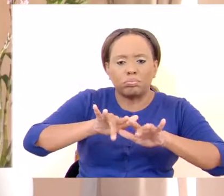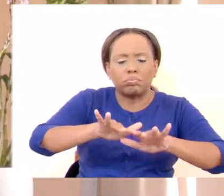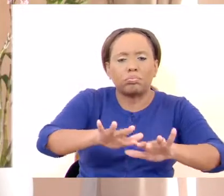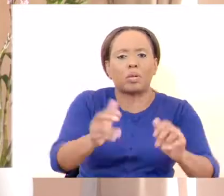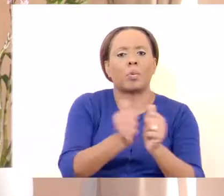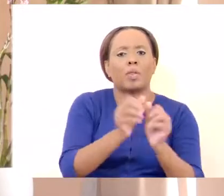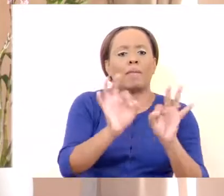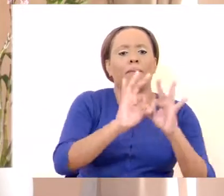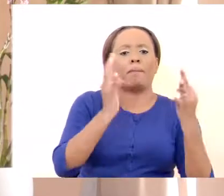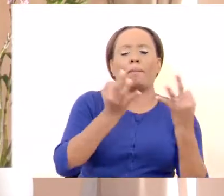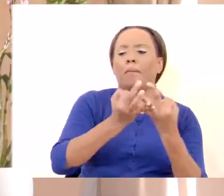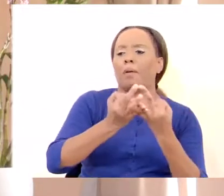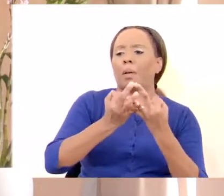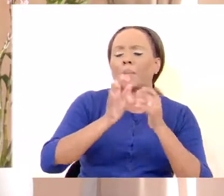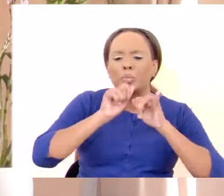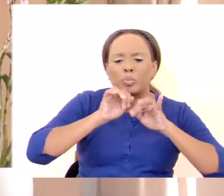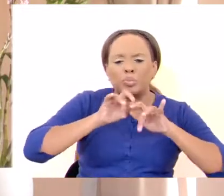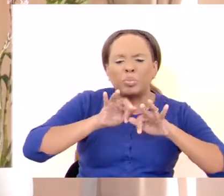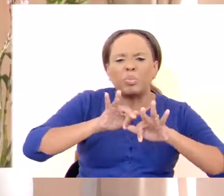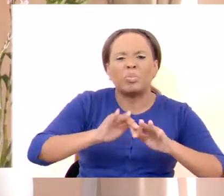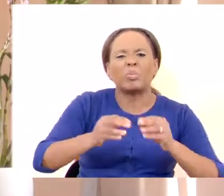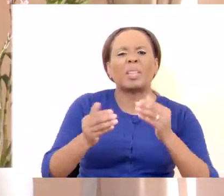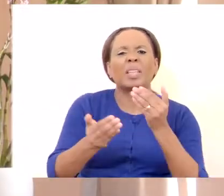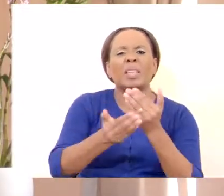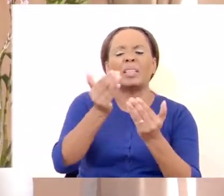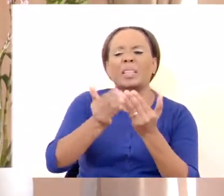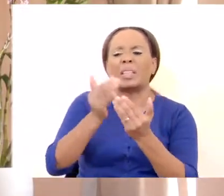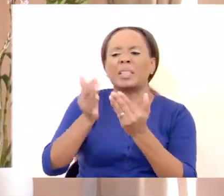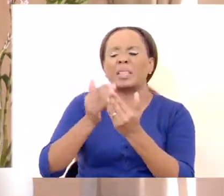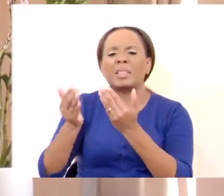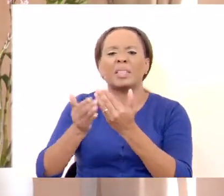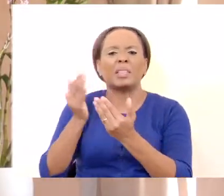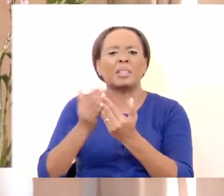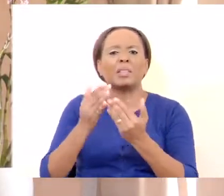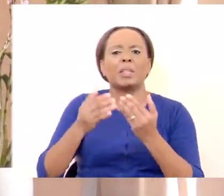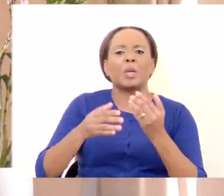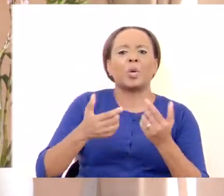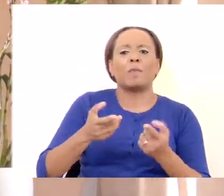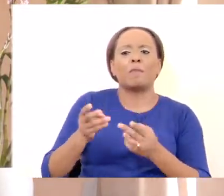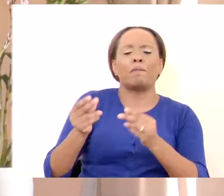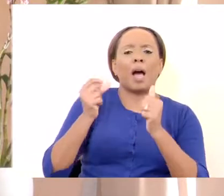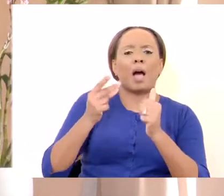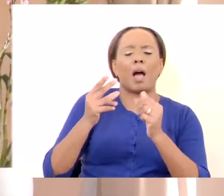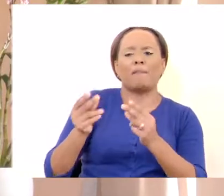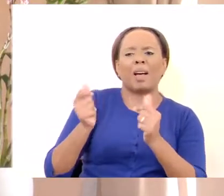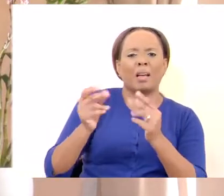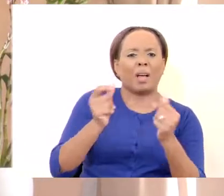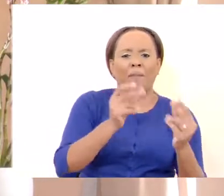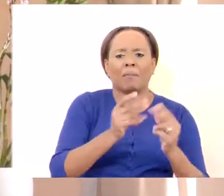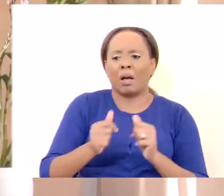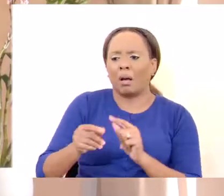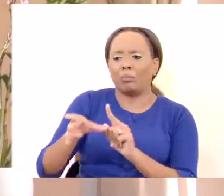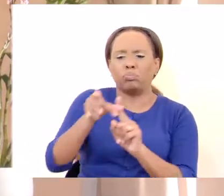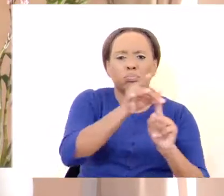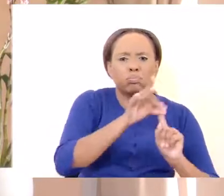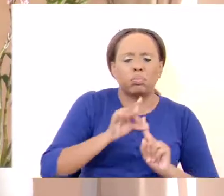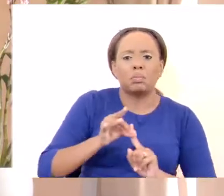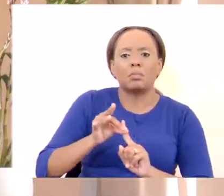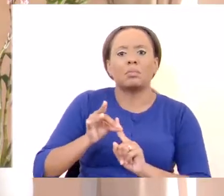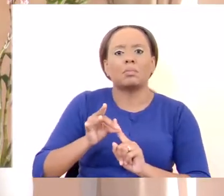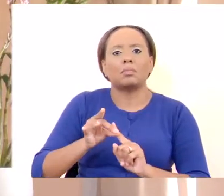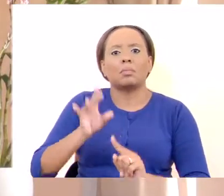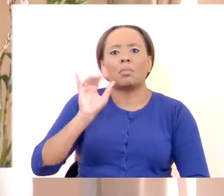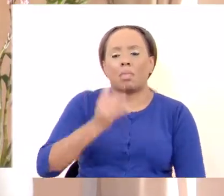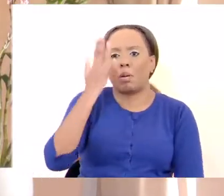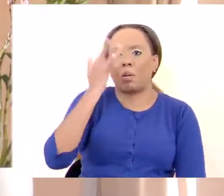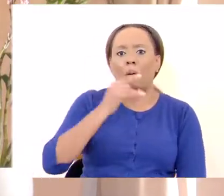risk. This became increasingly evident in the spate of recent cases and deaths involving seniors who